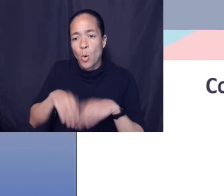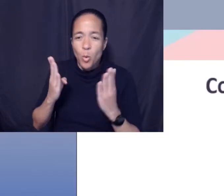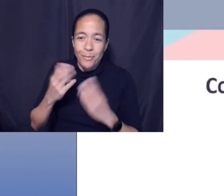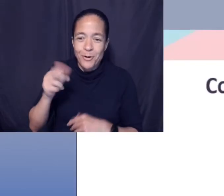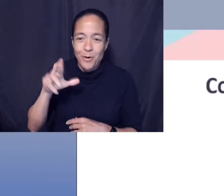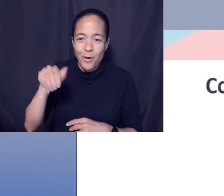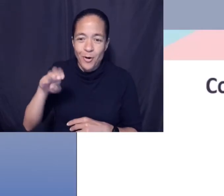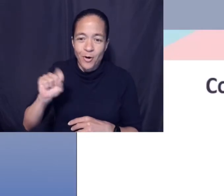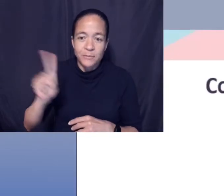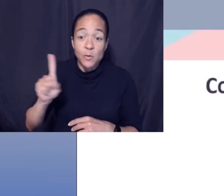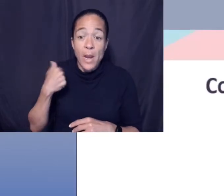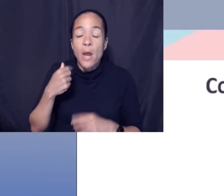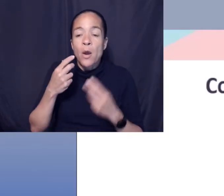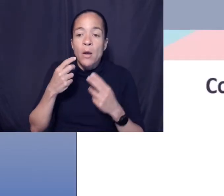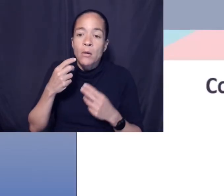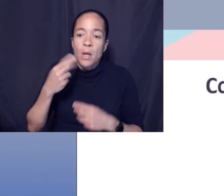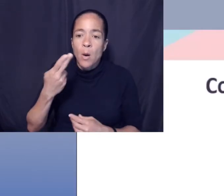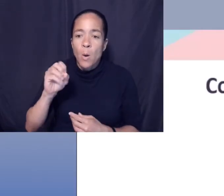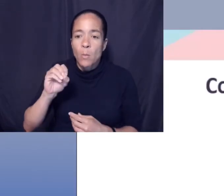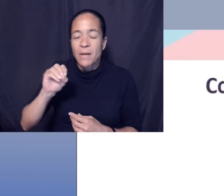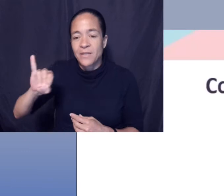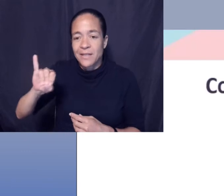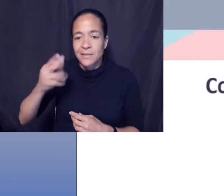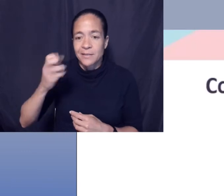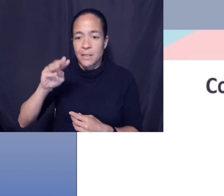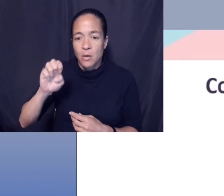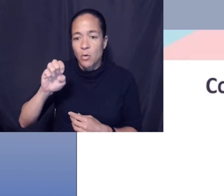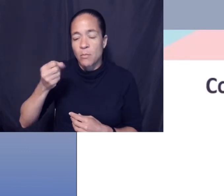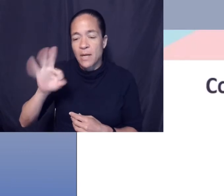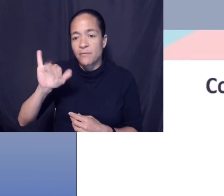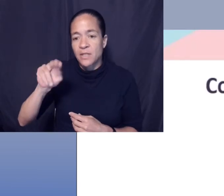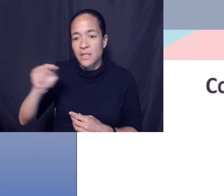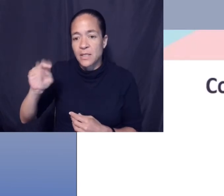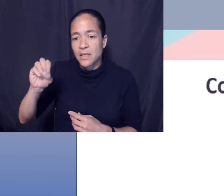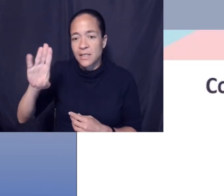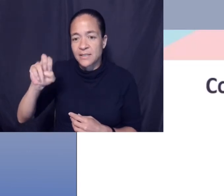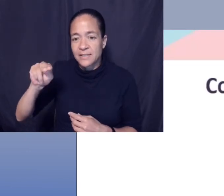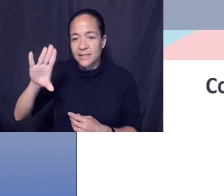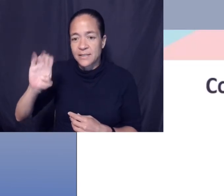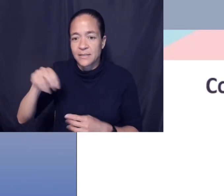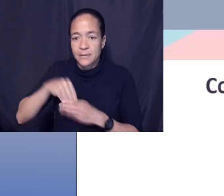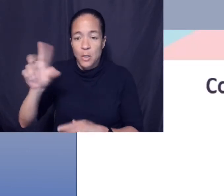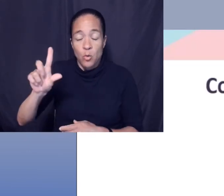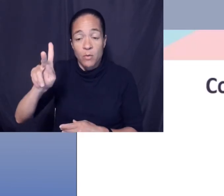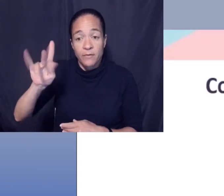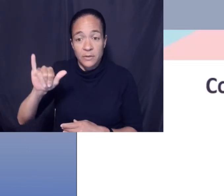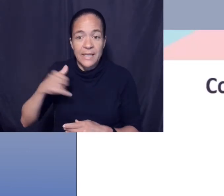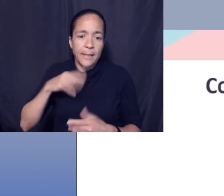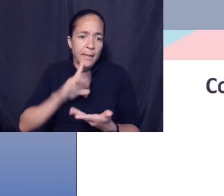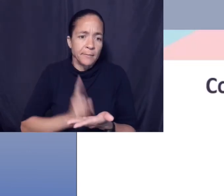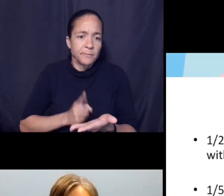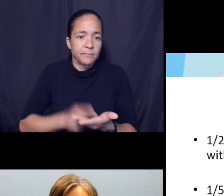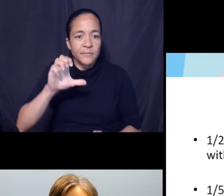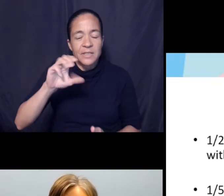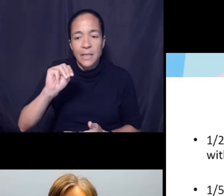which is located on the campus of Home of the Innocents in Louisville, Kentucky. And today I'm going to speak with you about hearing loss and congenital CMV